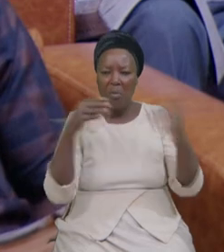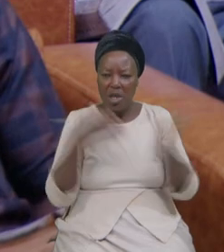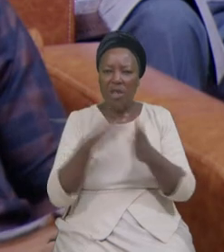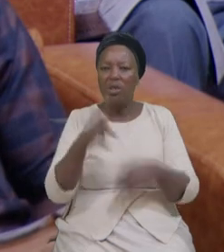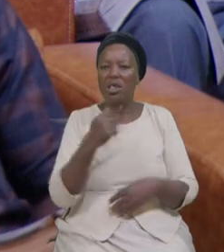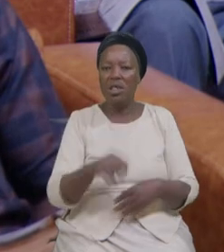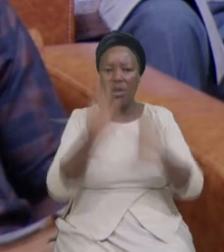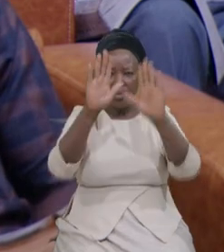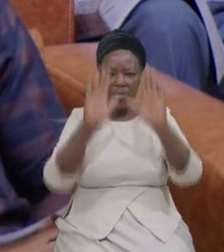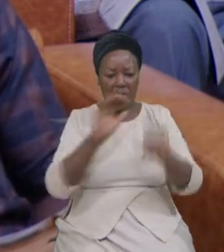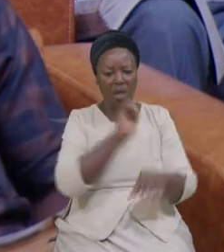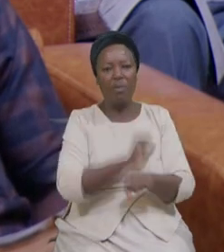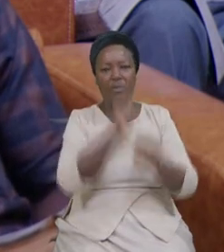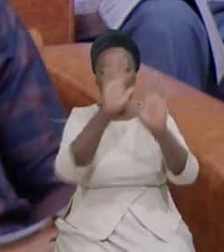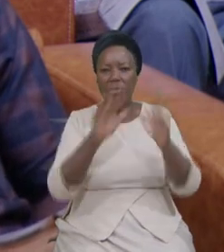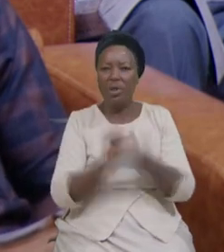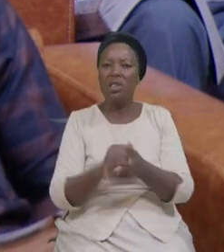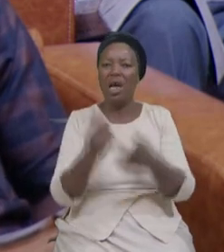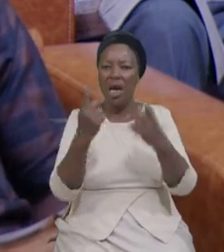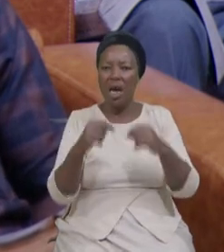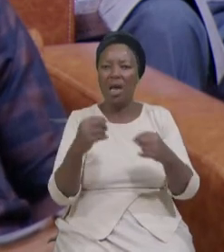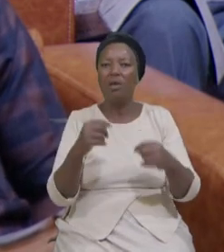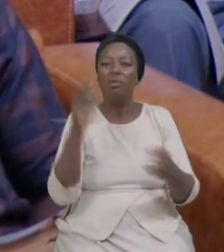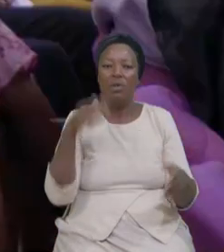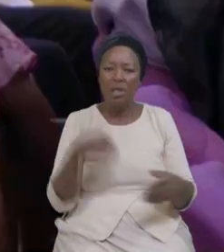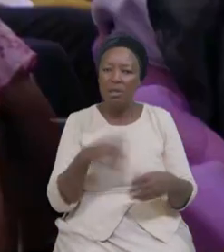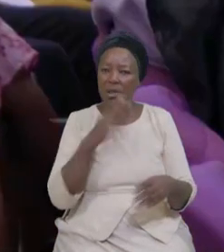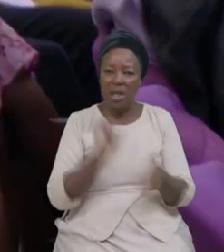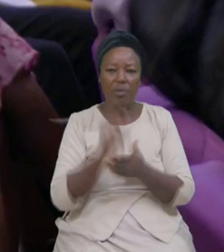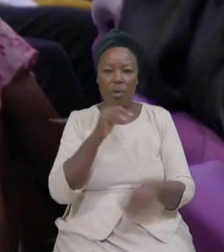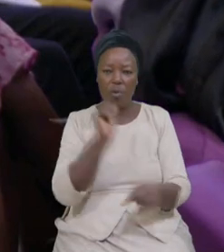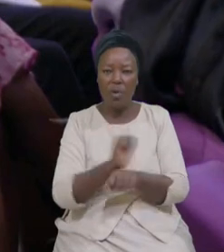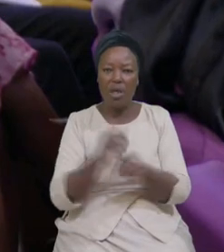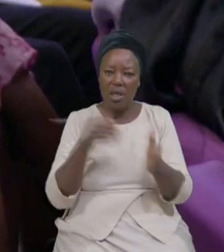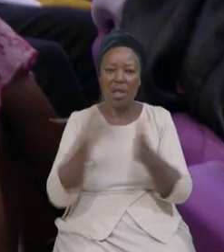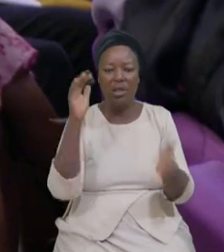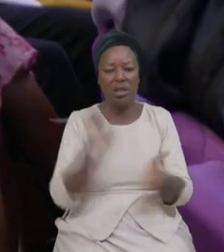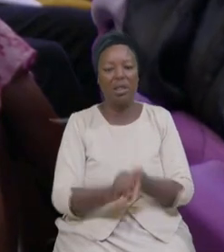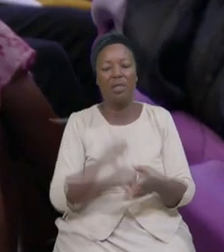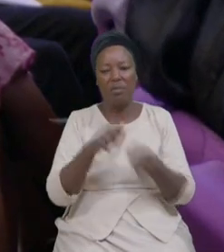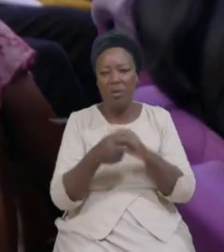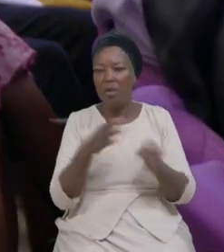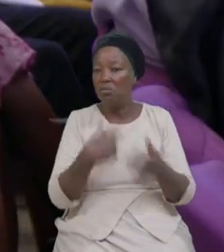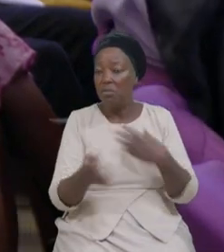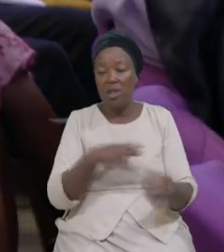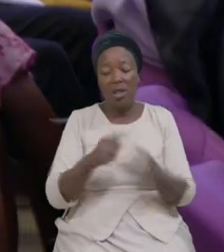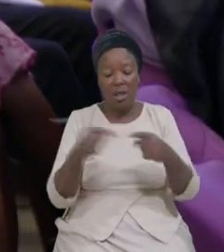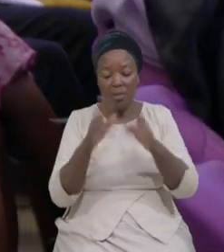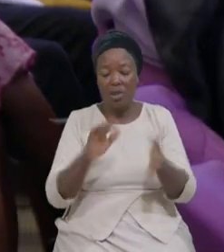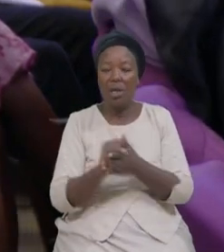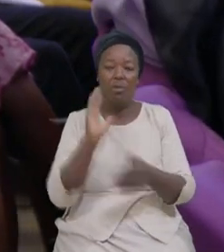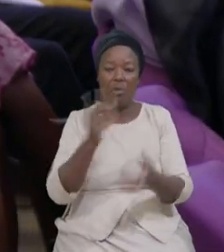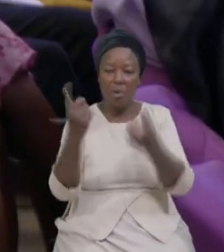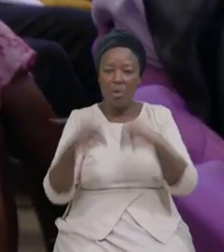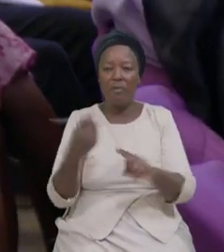that kind of mountain. And whatever enmity that may come from any man, any